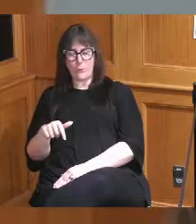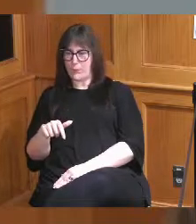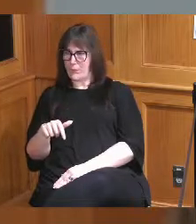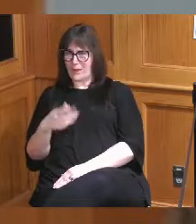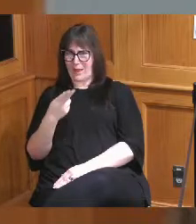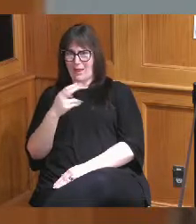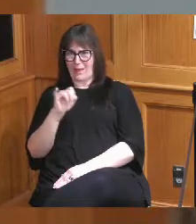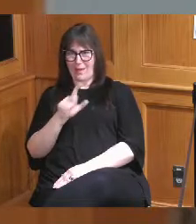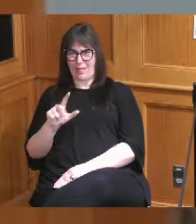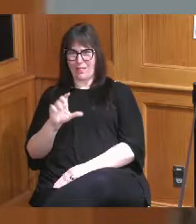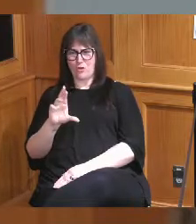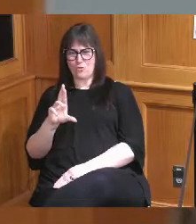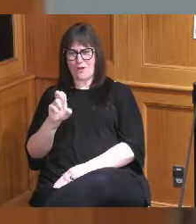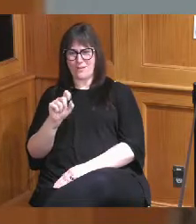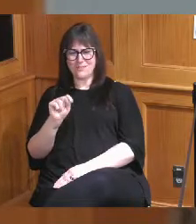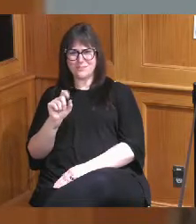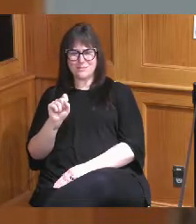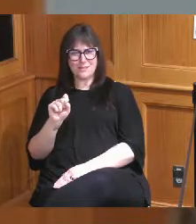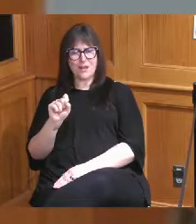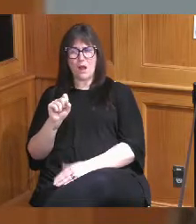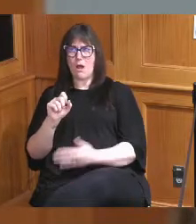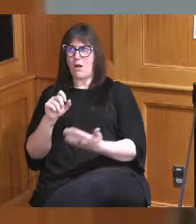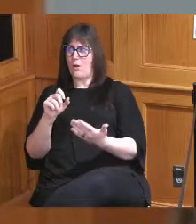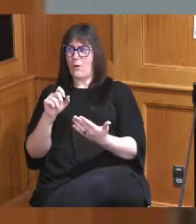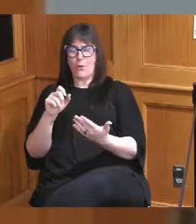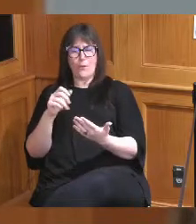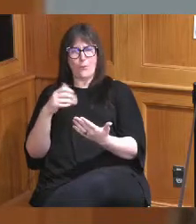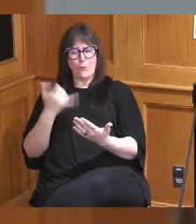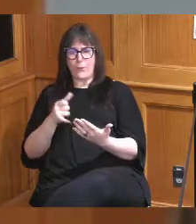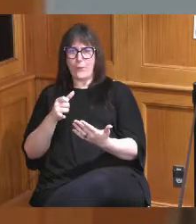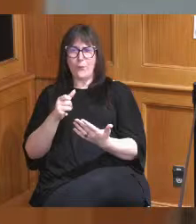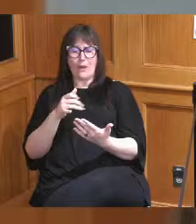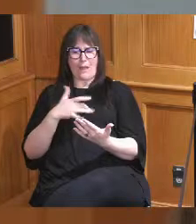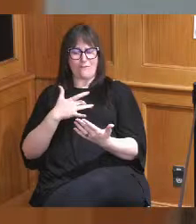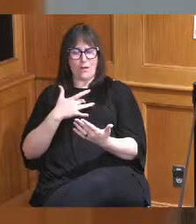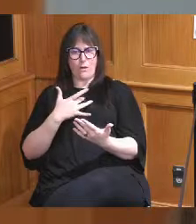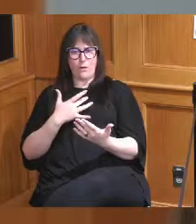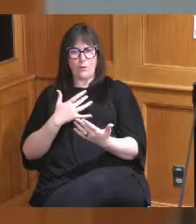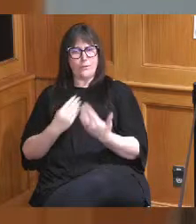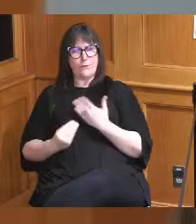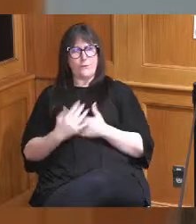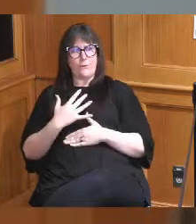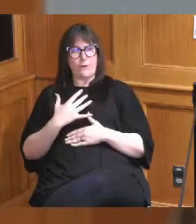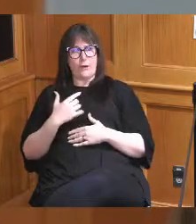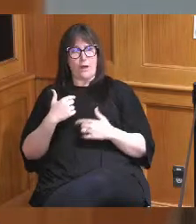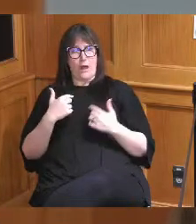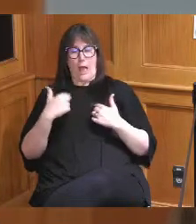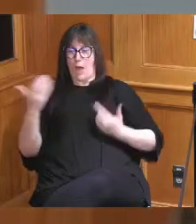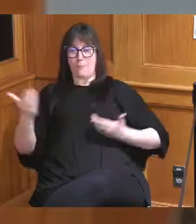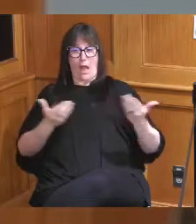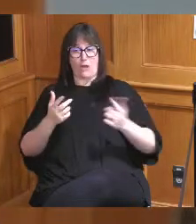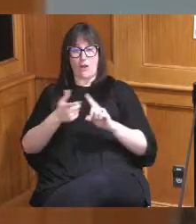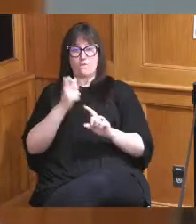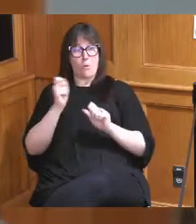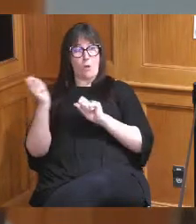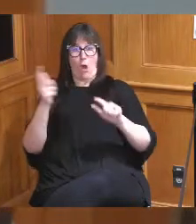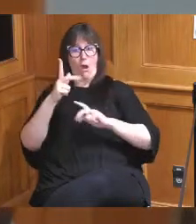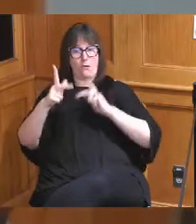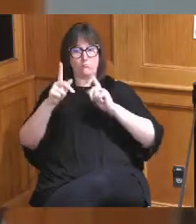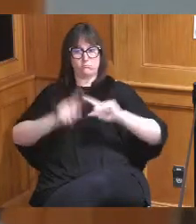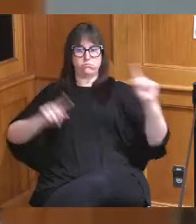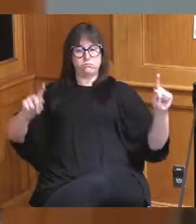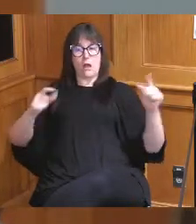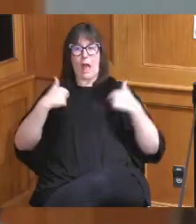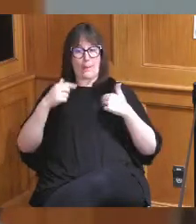Hillcrest, it's phenomenal, and I'm already looking to hire. I hire from all different places. I'm